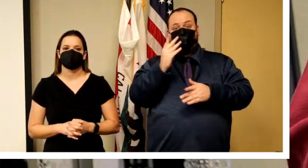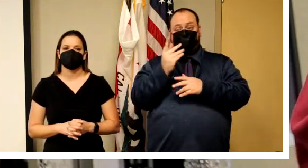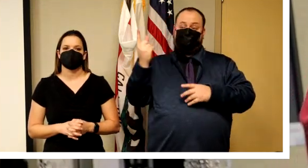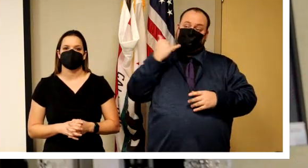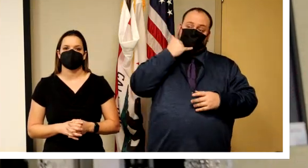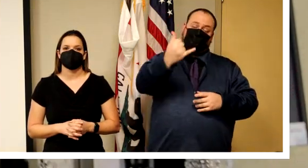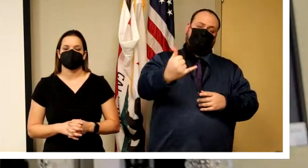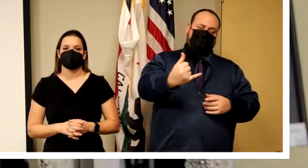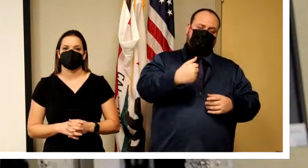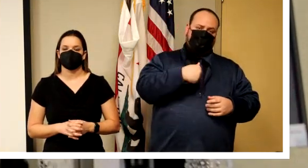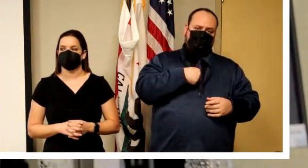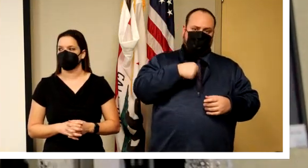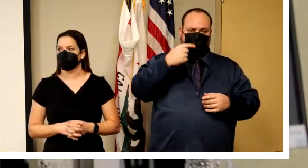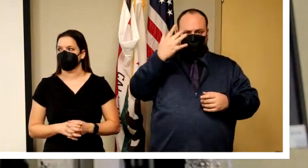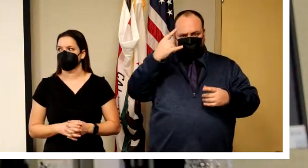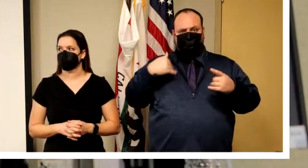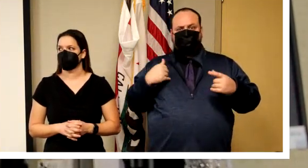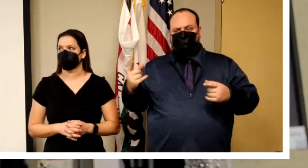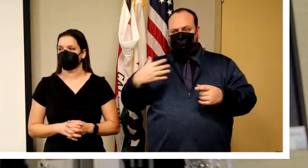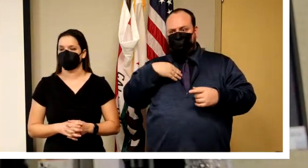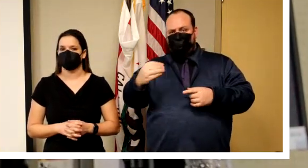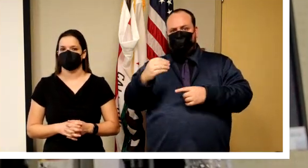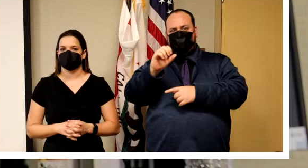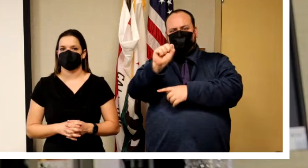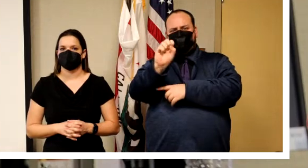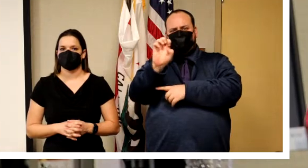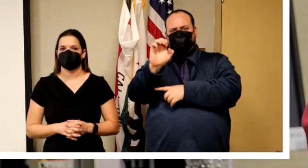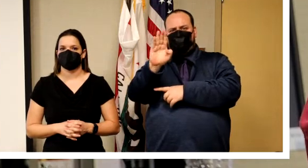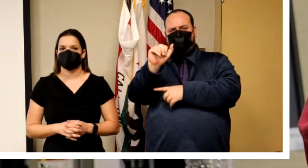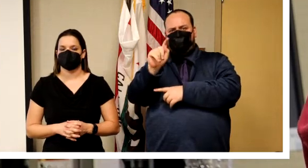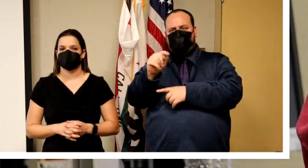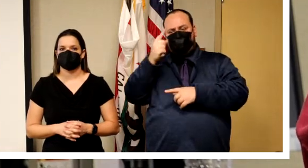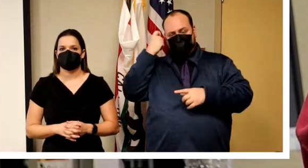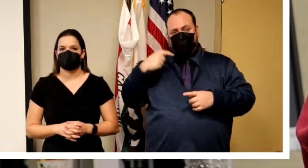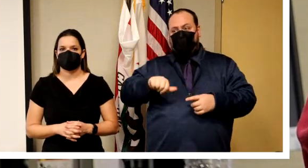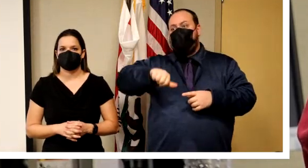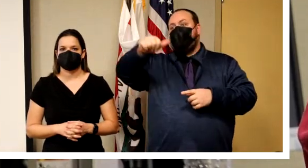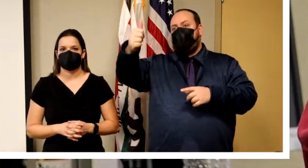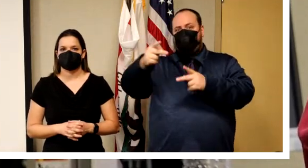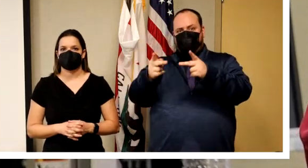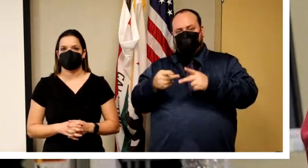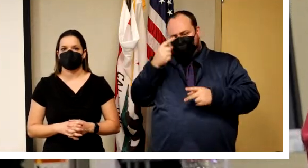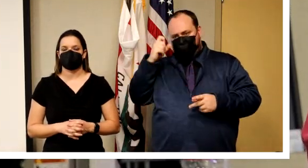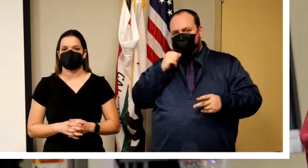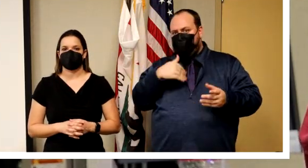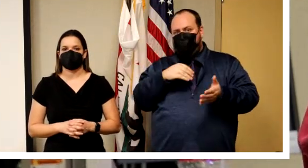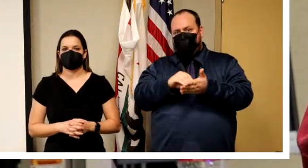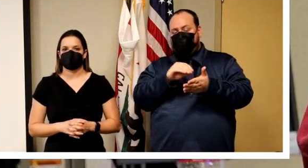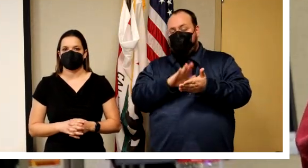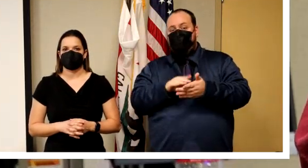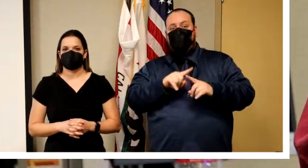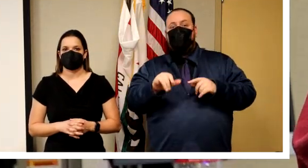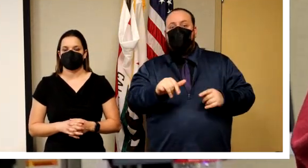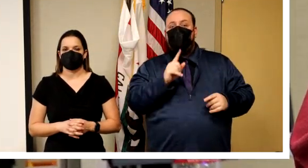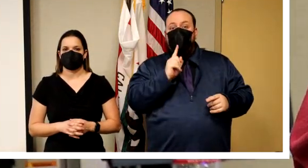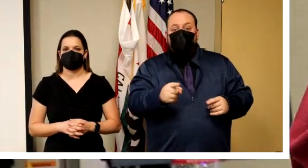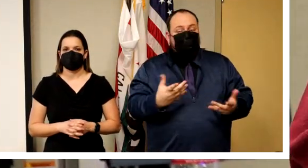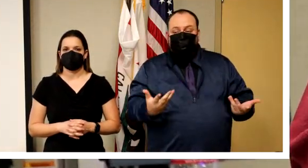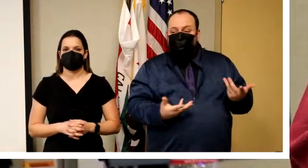we have the white CVAP number on here is because I got yelled at in another jurisdiction for not having it on here. But the reality is it doesn't